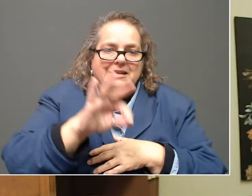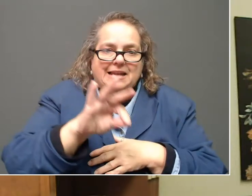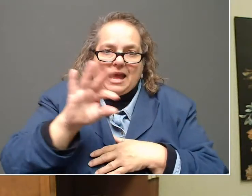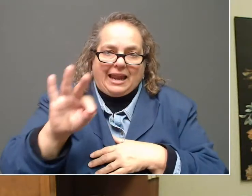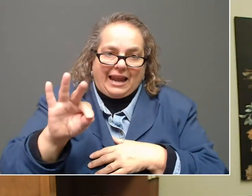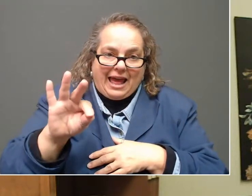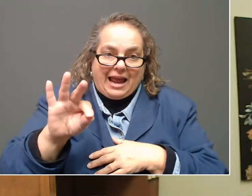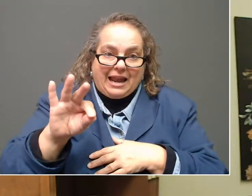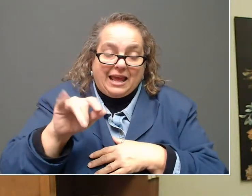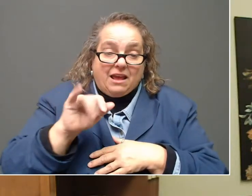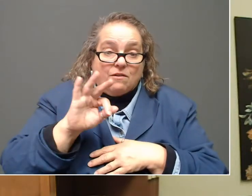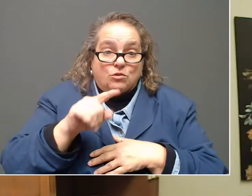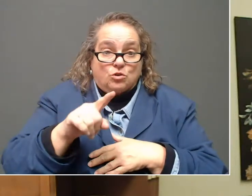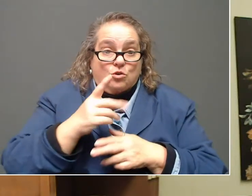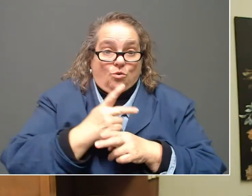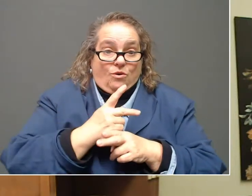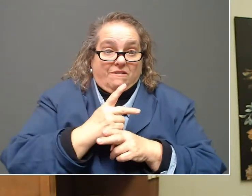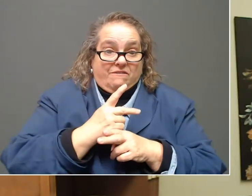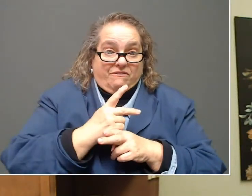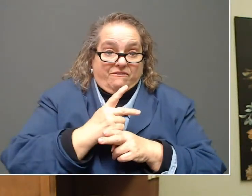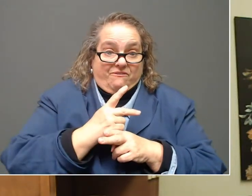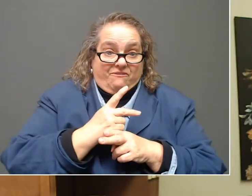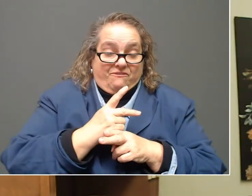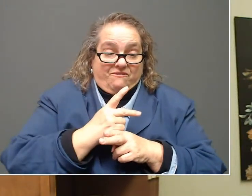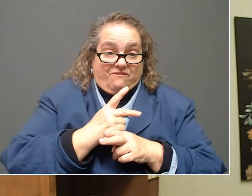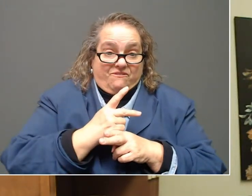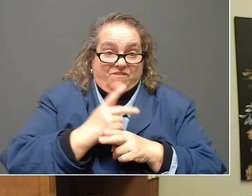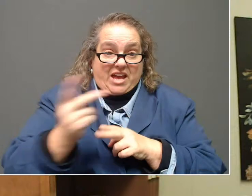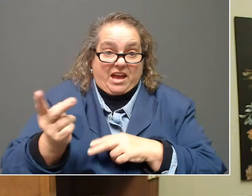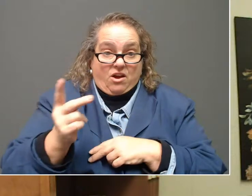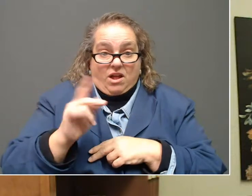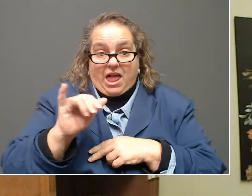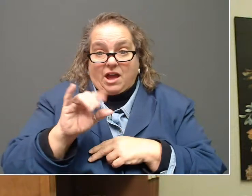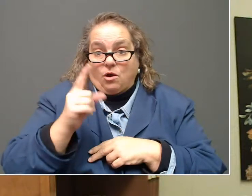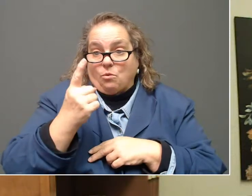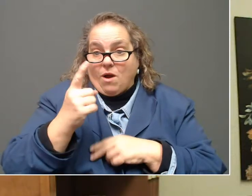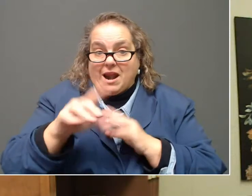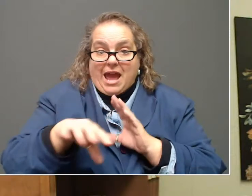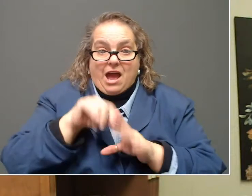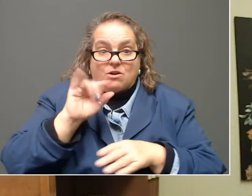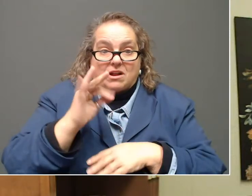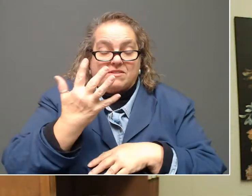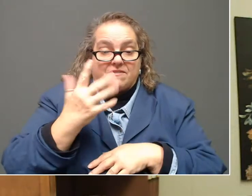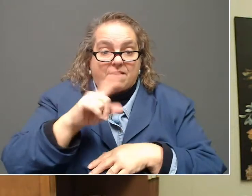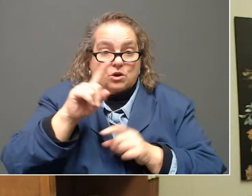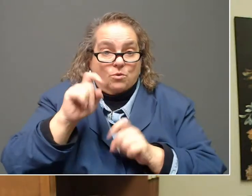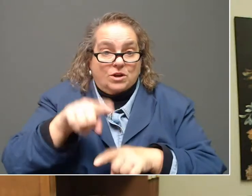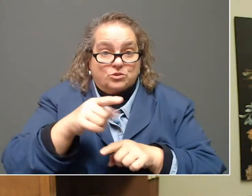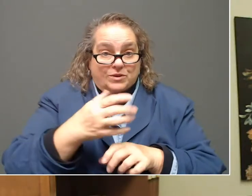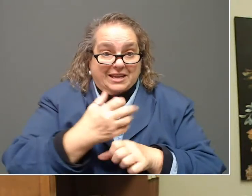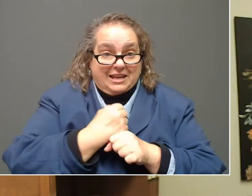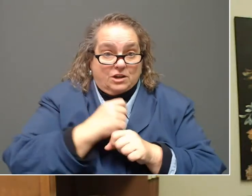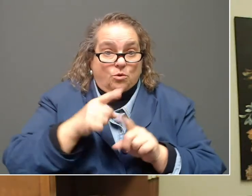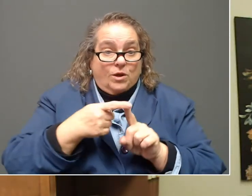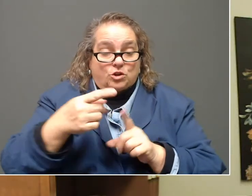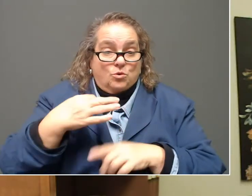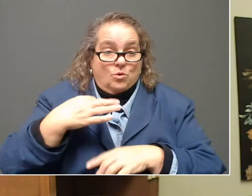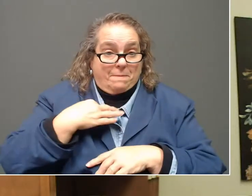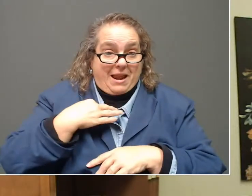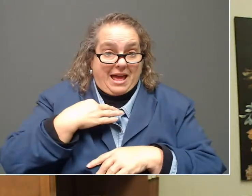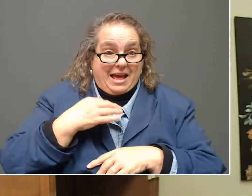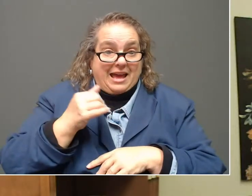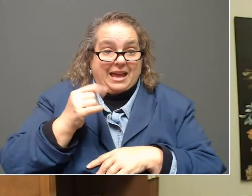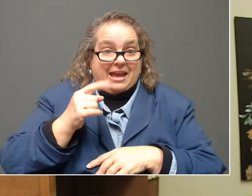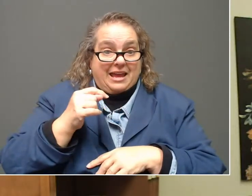We actually have several things that we use to try to prevent the fraud. First, we have a